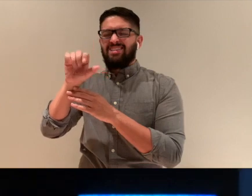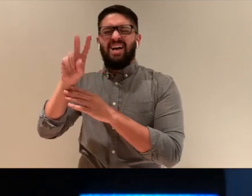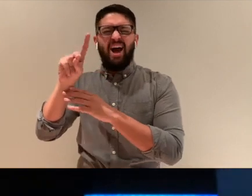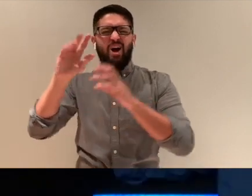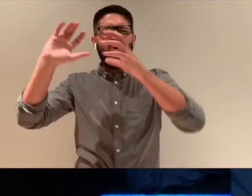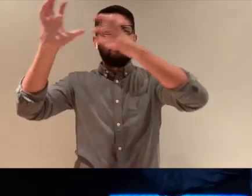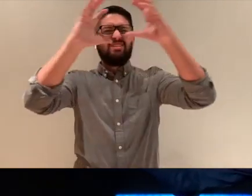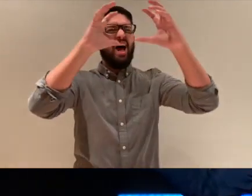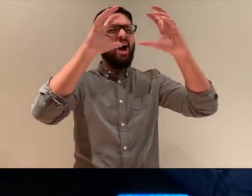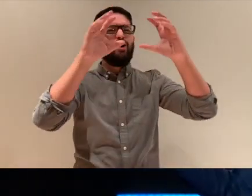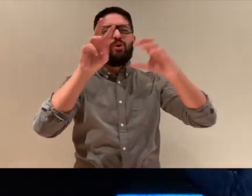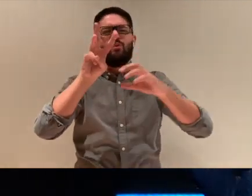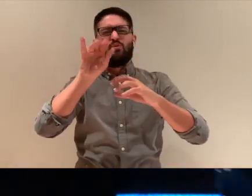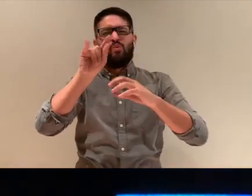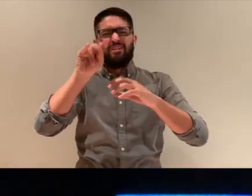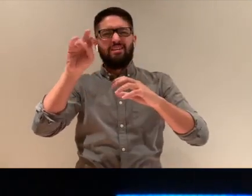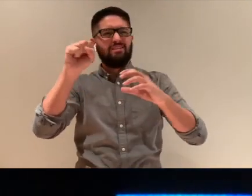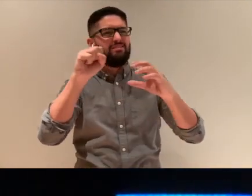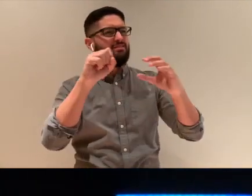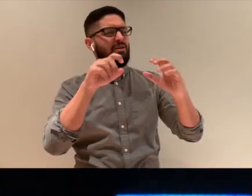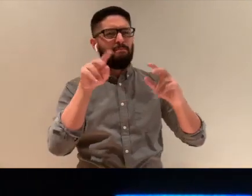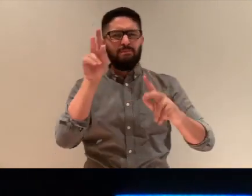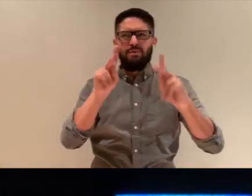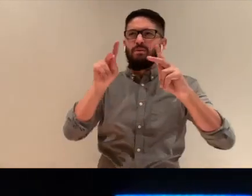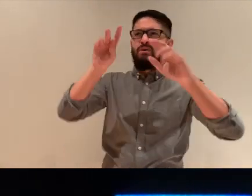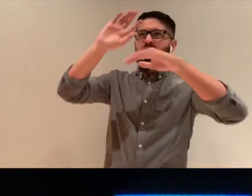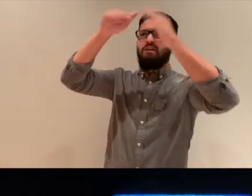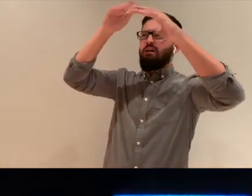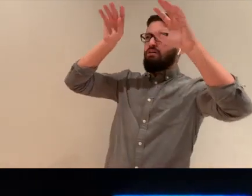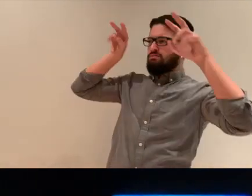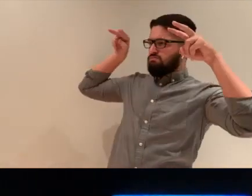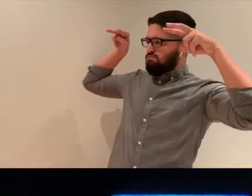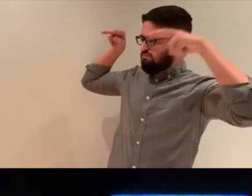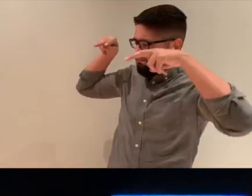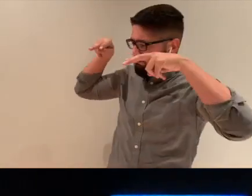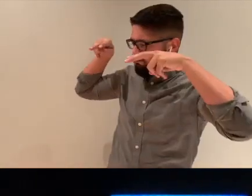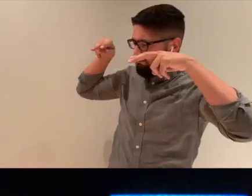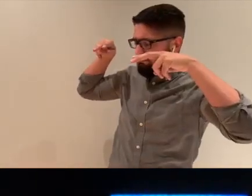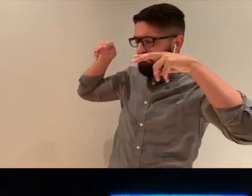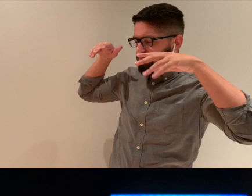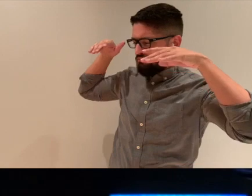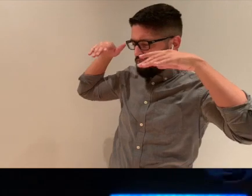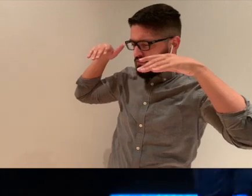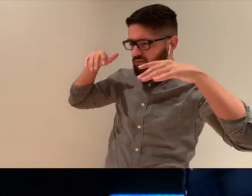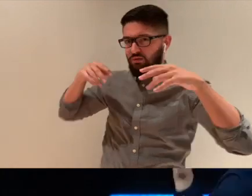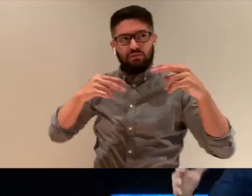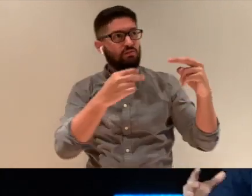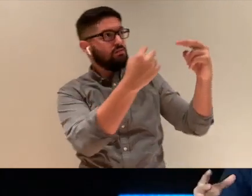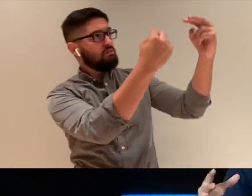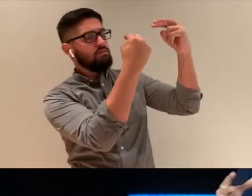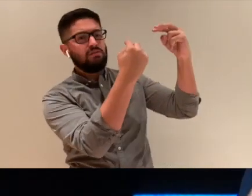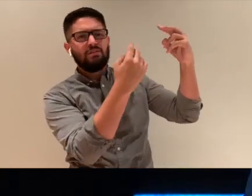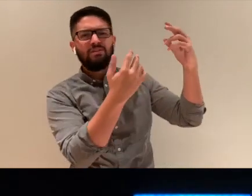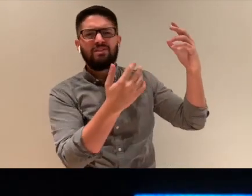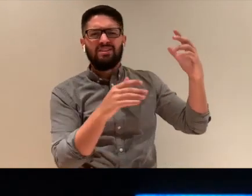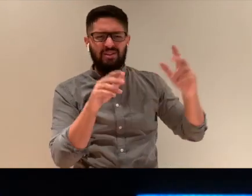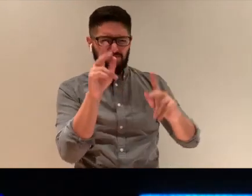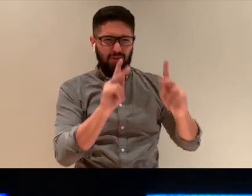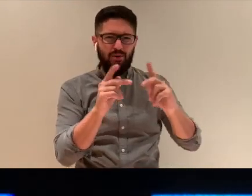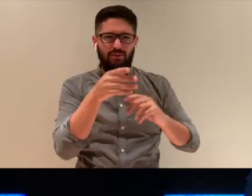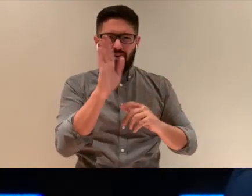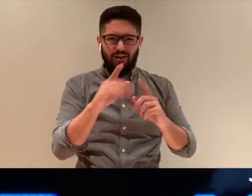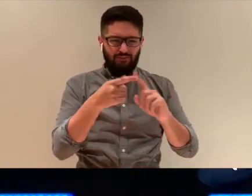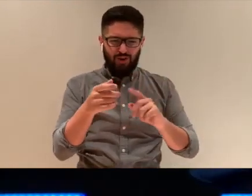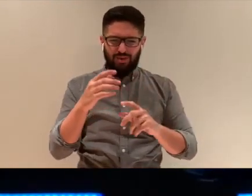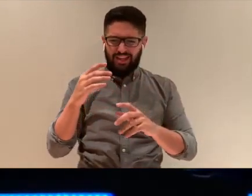these cloud of witnesses that are watching us as we go through this now. You know, this cloud of witnesses are all